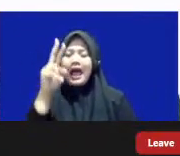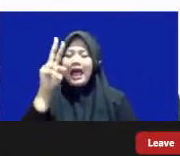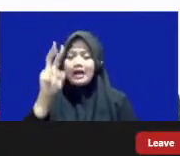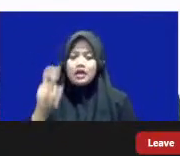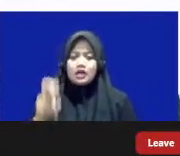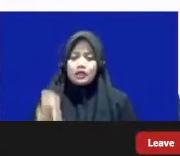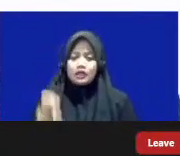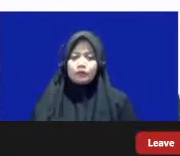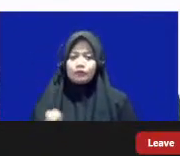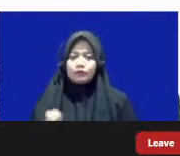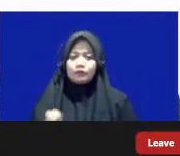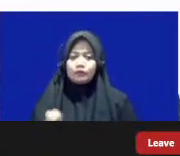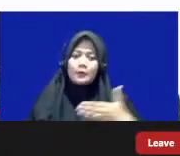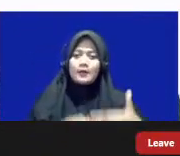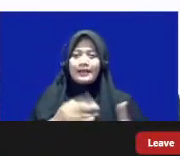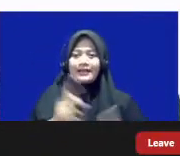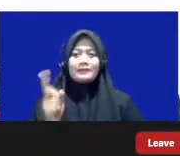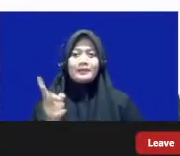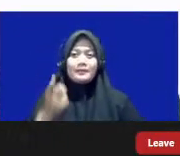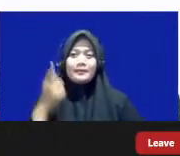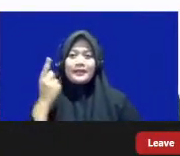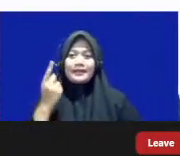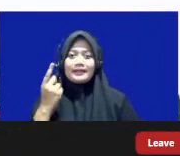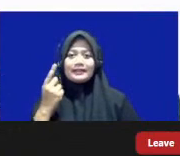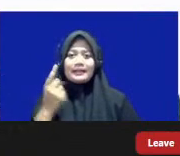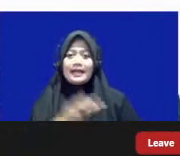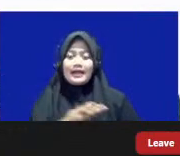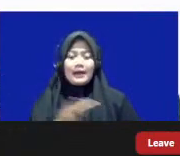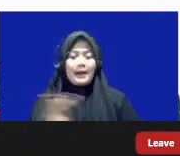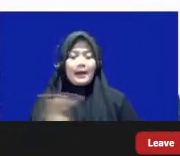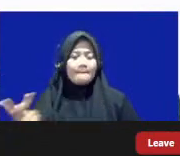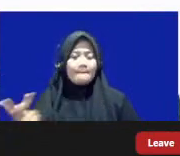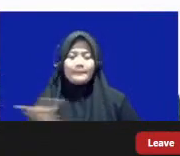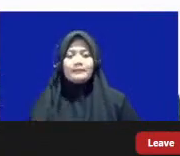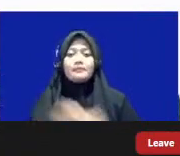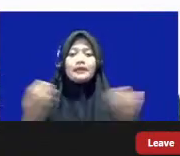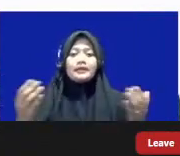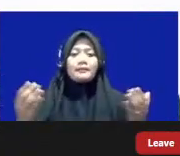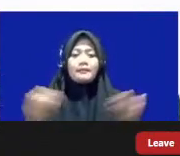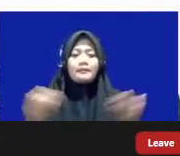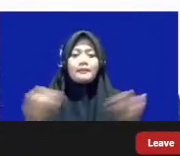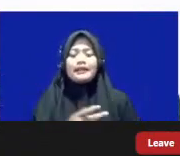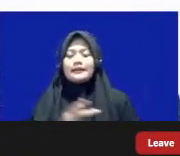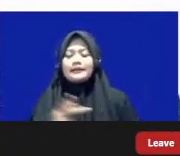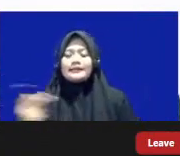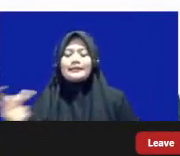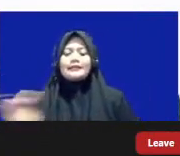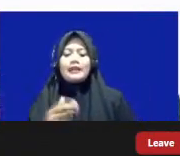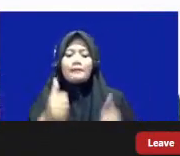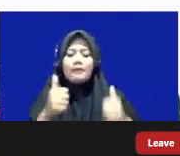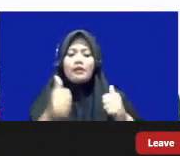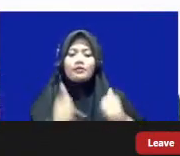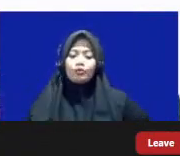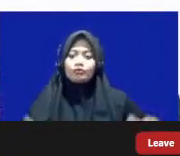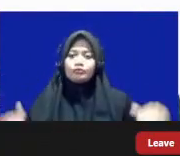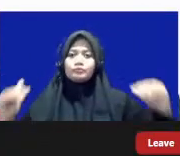we made the gender parity in numbers. We made the volunteers equal. then we are